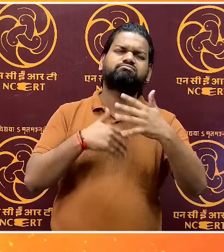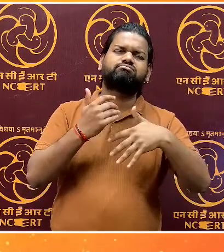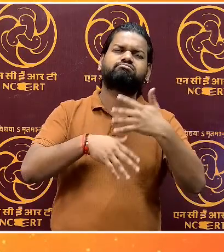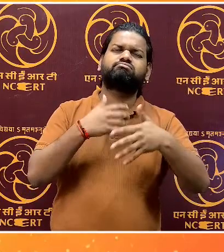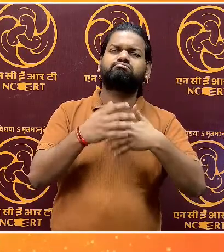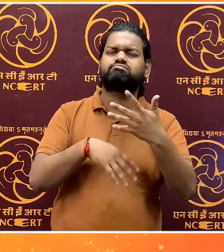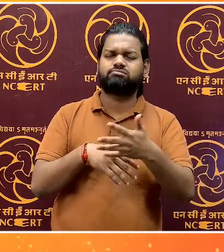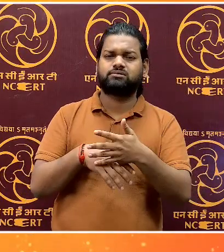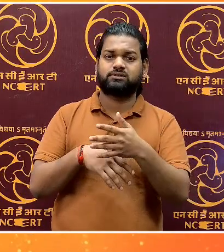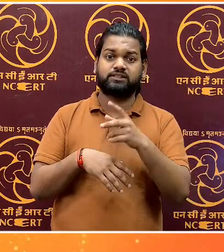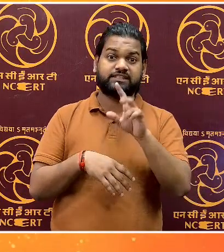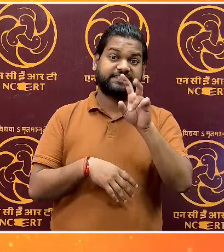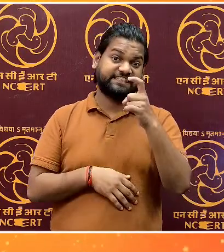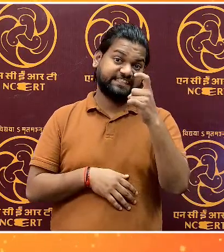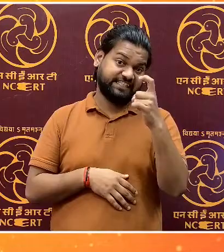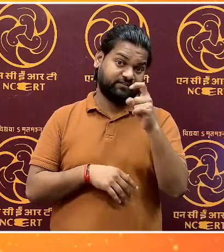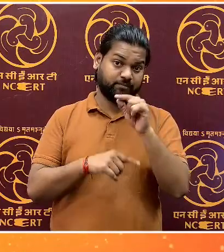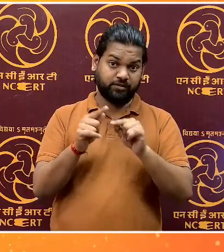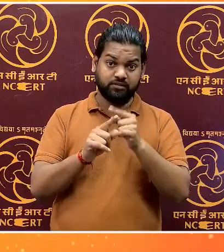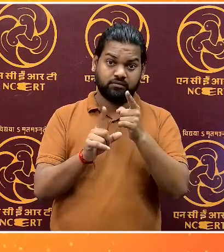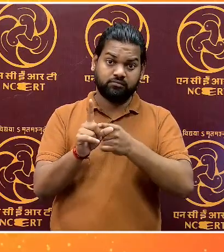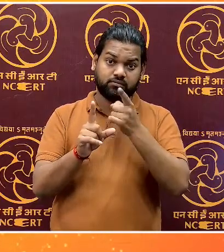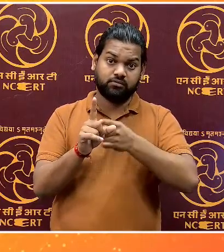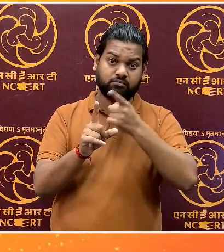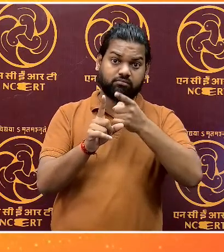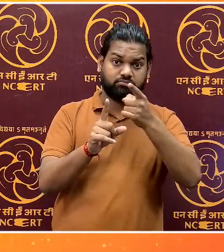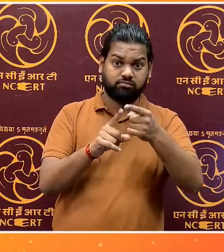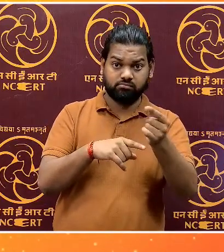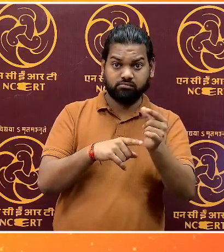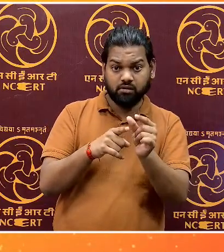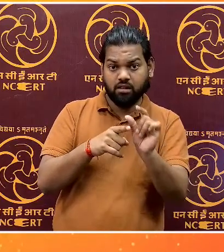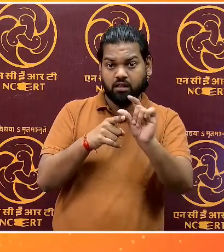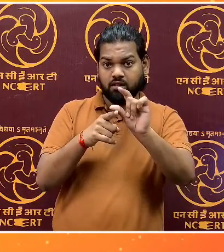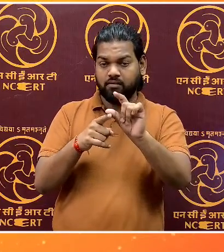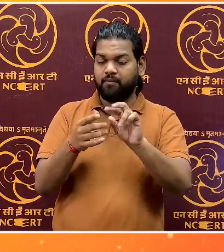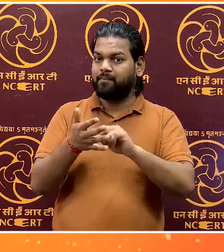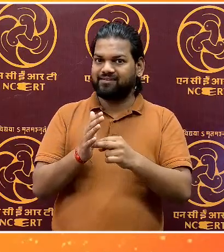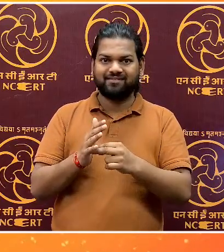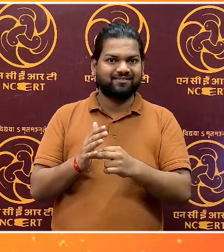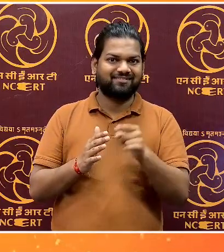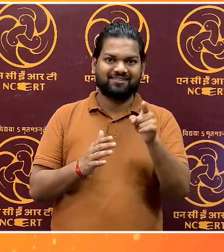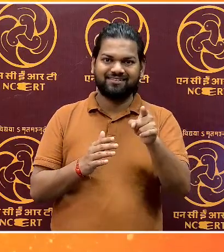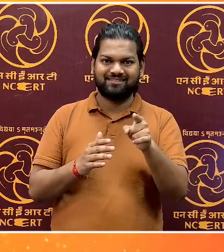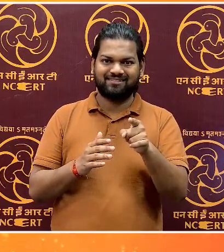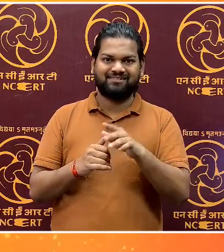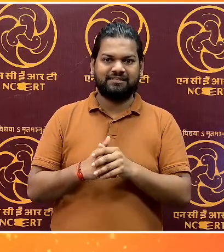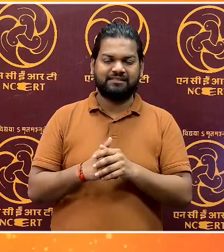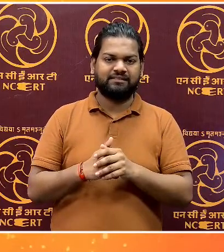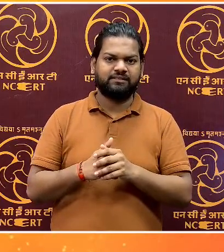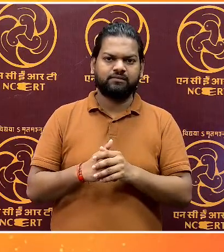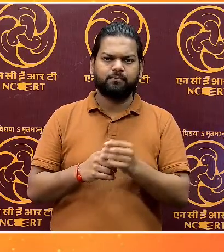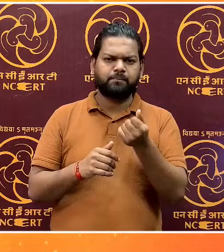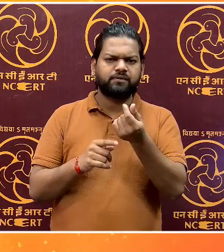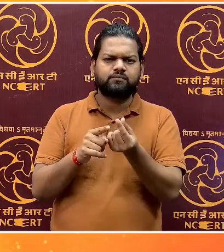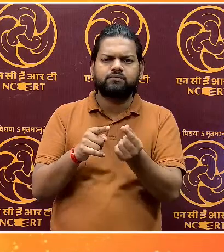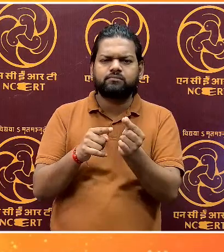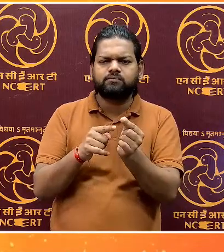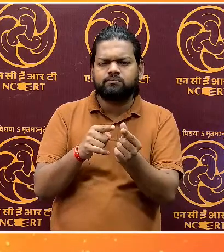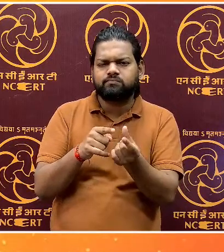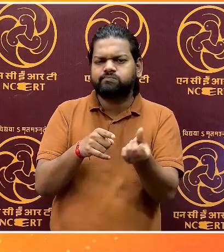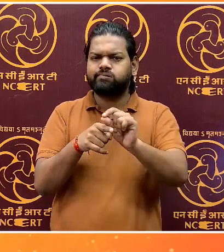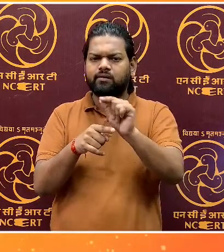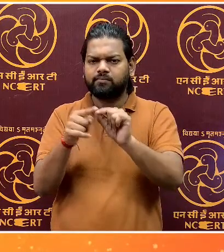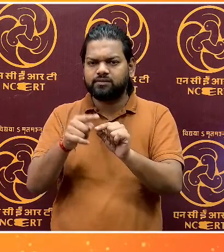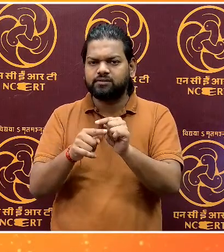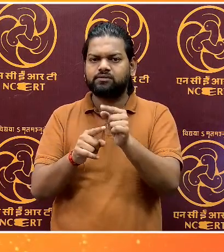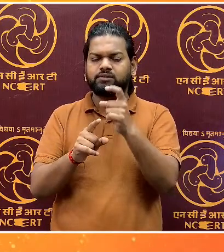an interest rate of 7% per annum. So what I am saying, my interest rate is 7% per annum and I am investing 1 rupee. So